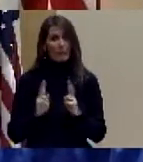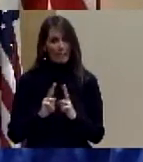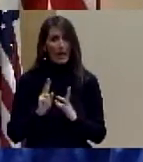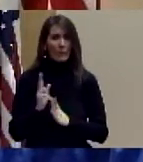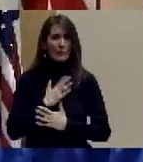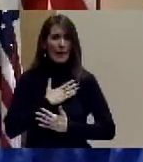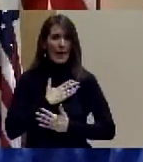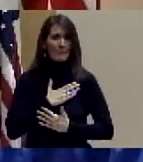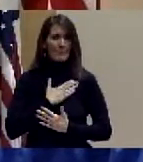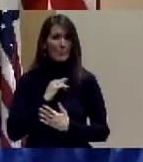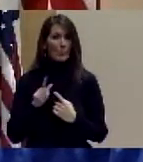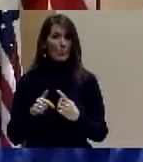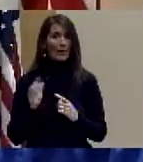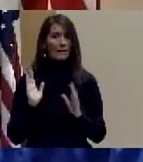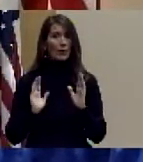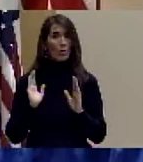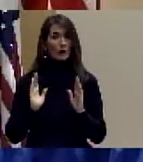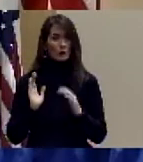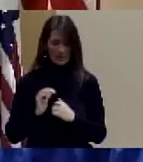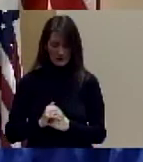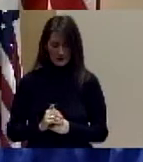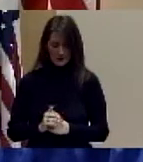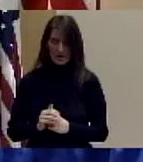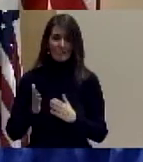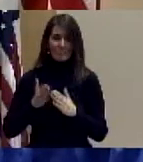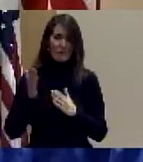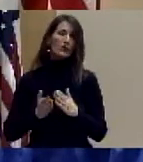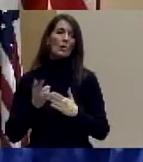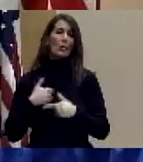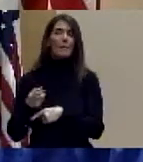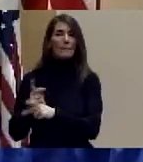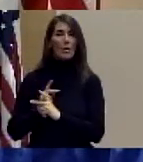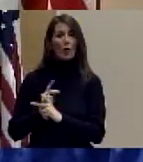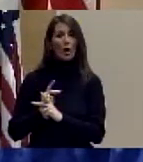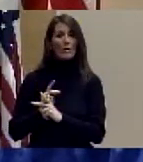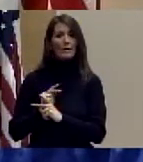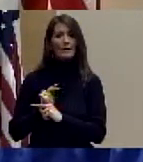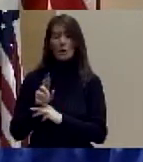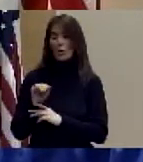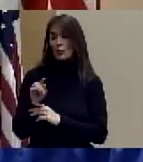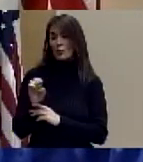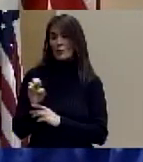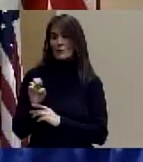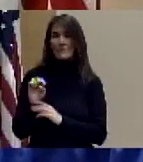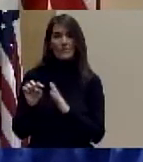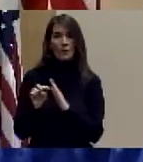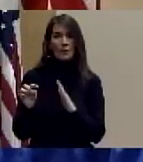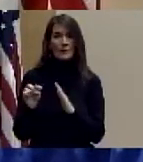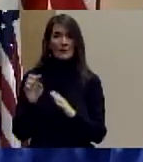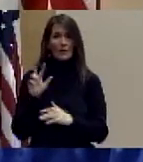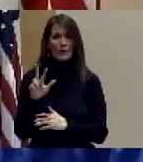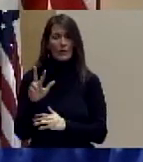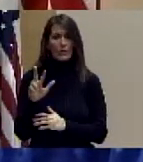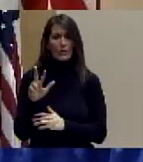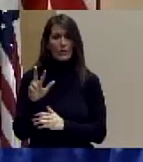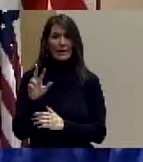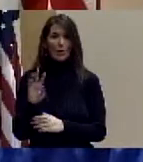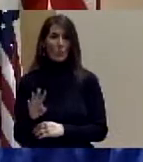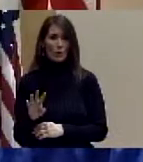pleased when the auction concluded and we were able to borrow at a rate of only